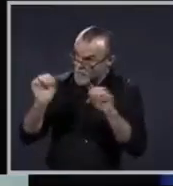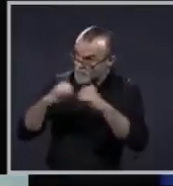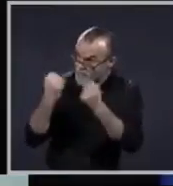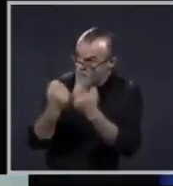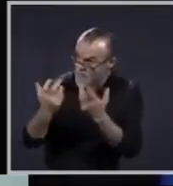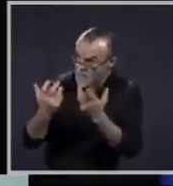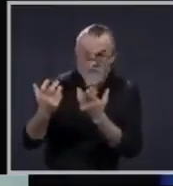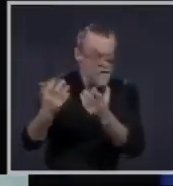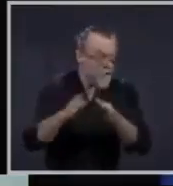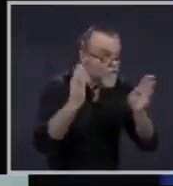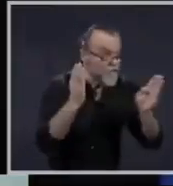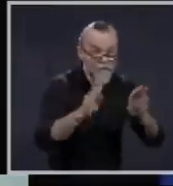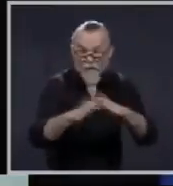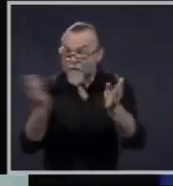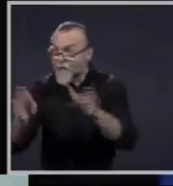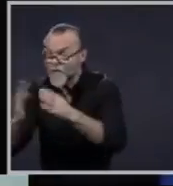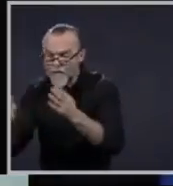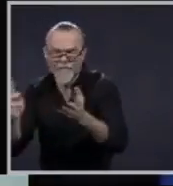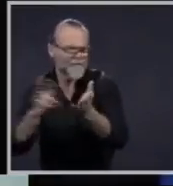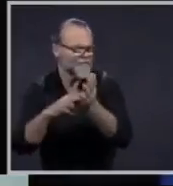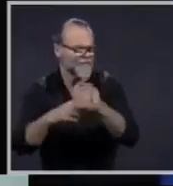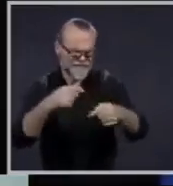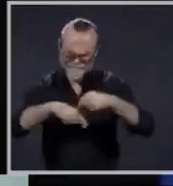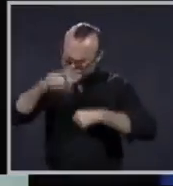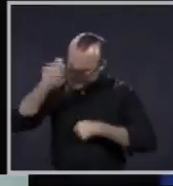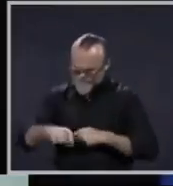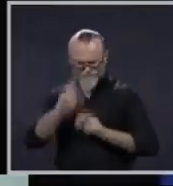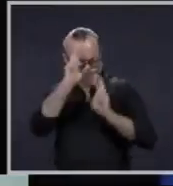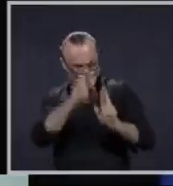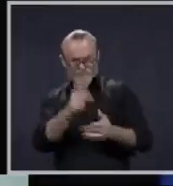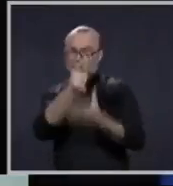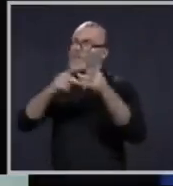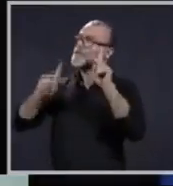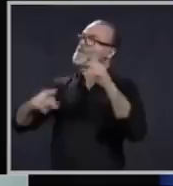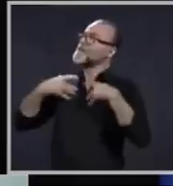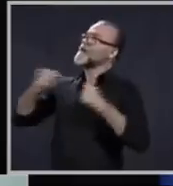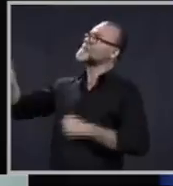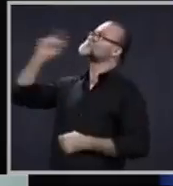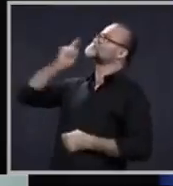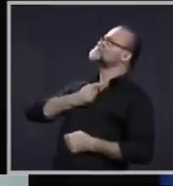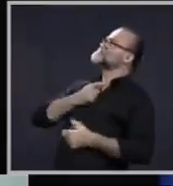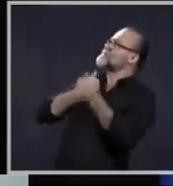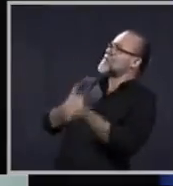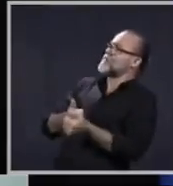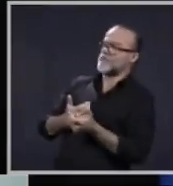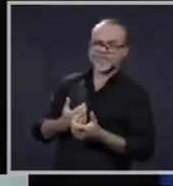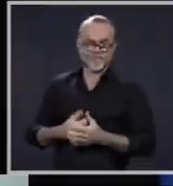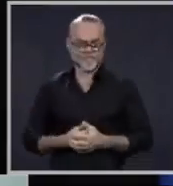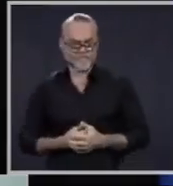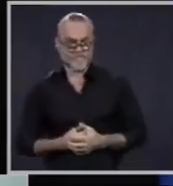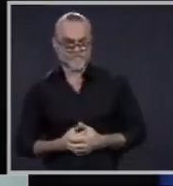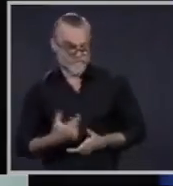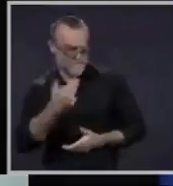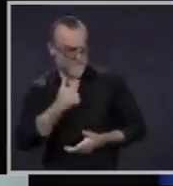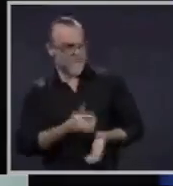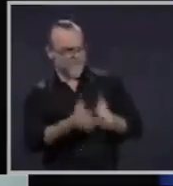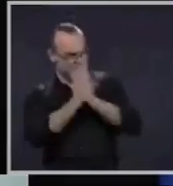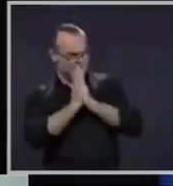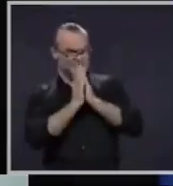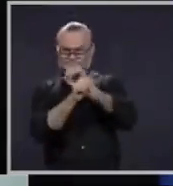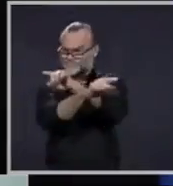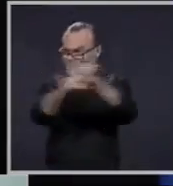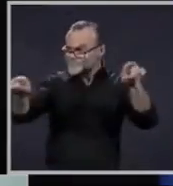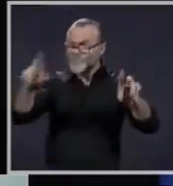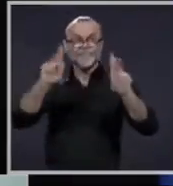there's an opportunity for Quebec tourism because most of the people will be probably scared